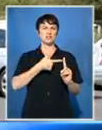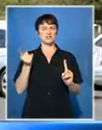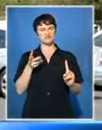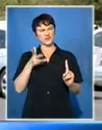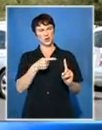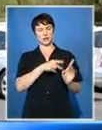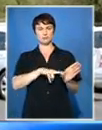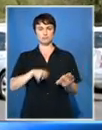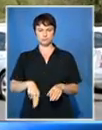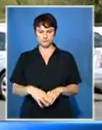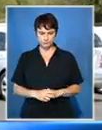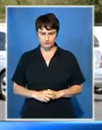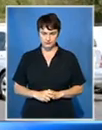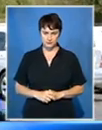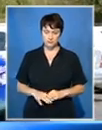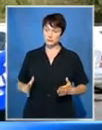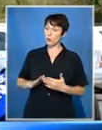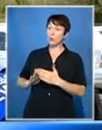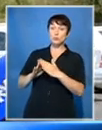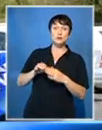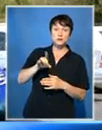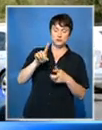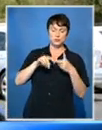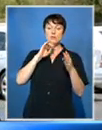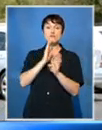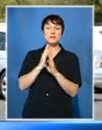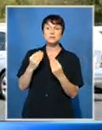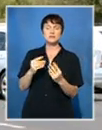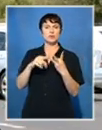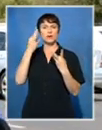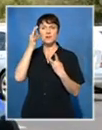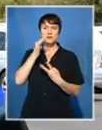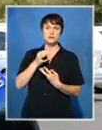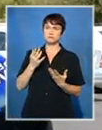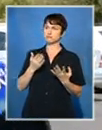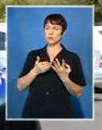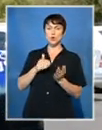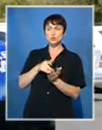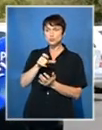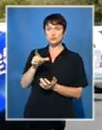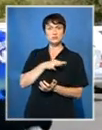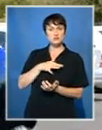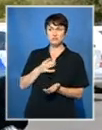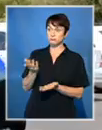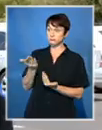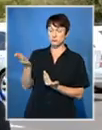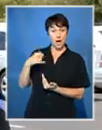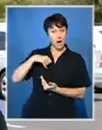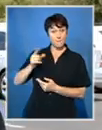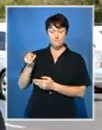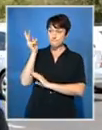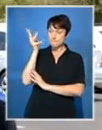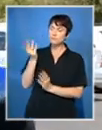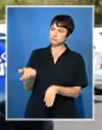to make a submission from the community, from private sector, from government, from among the students and stuff, we made sure